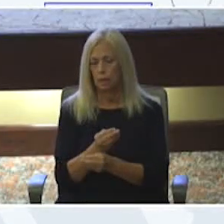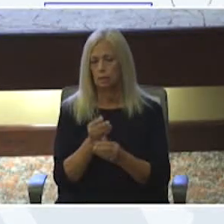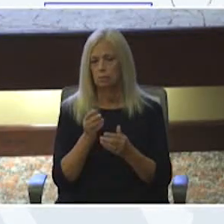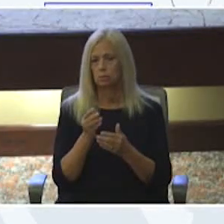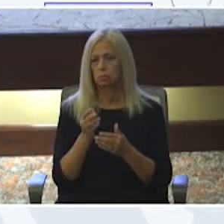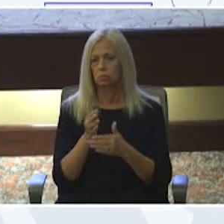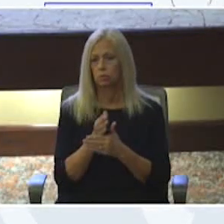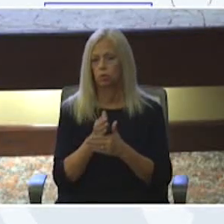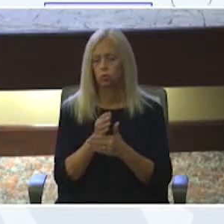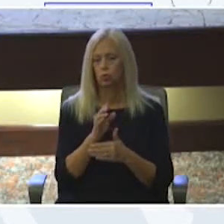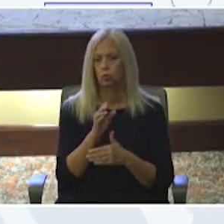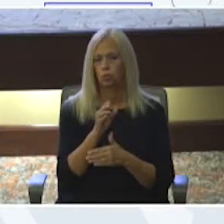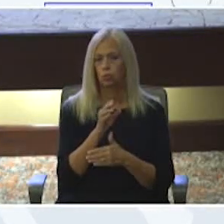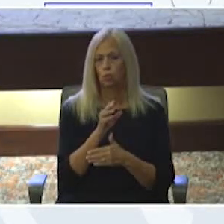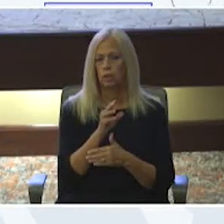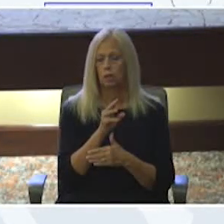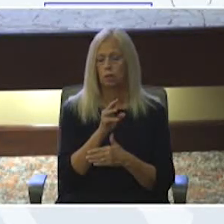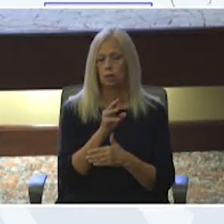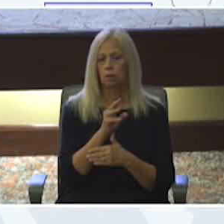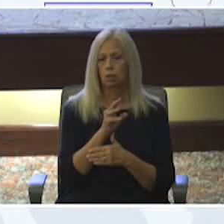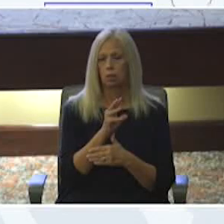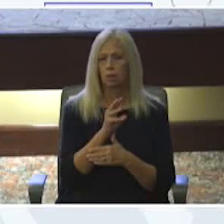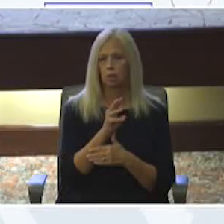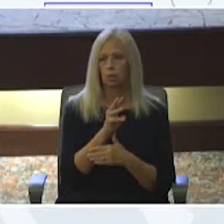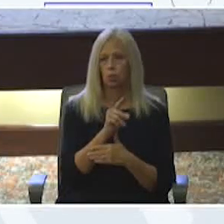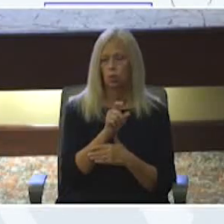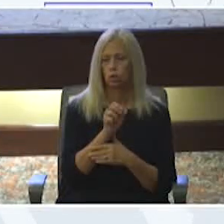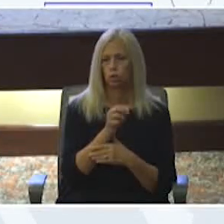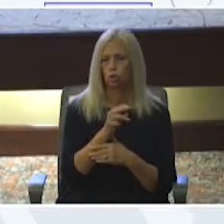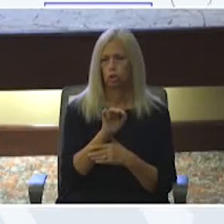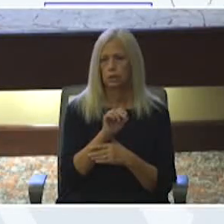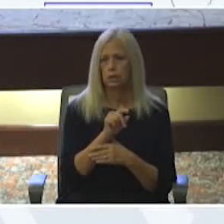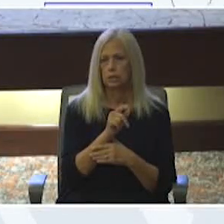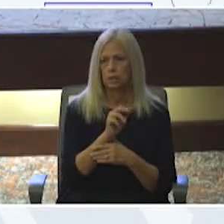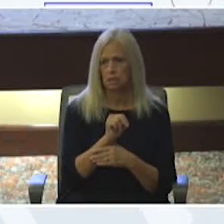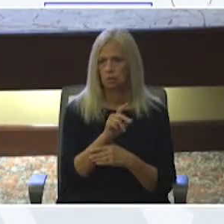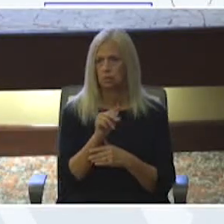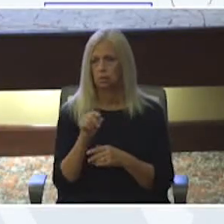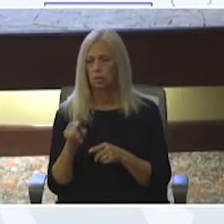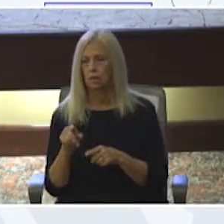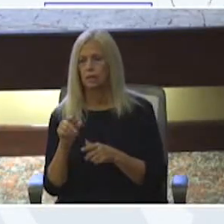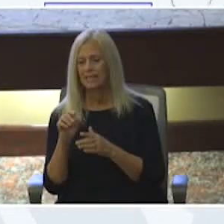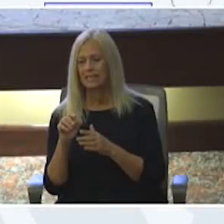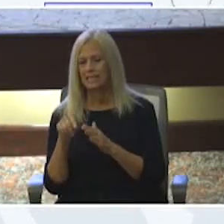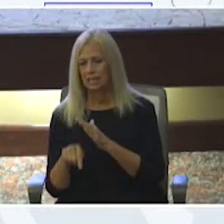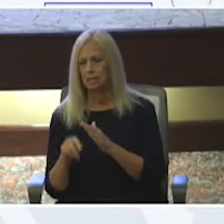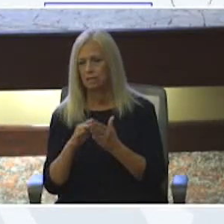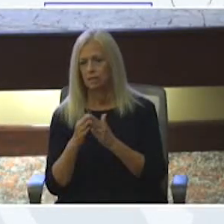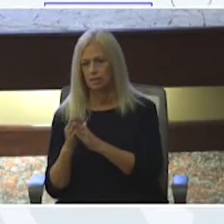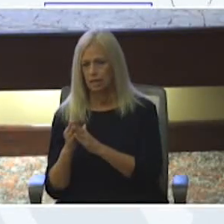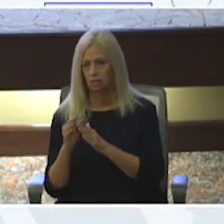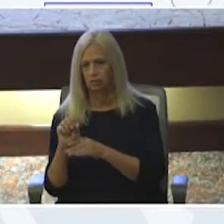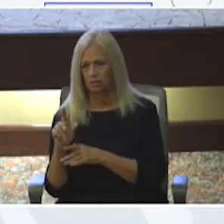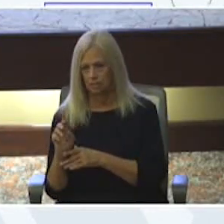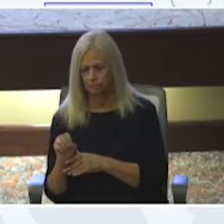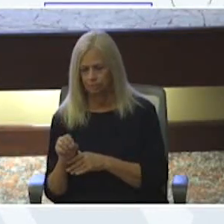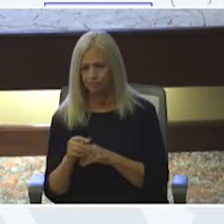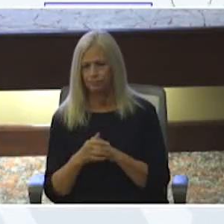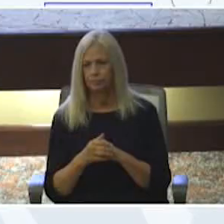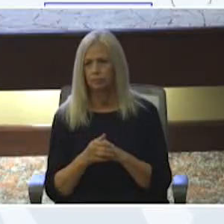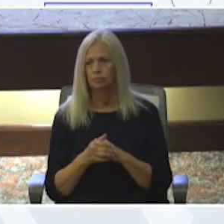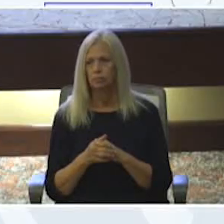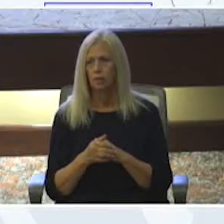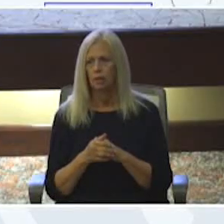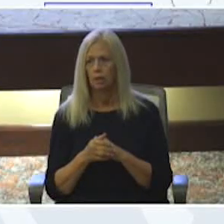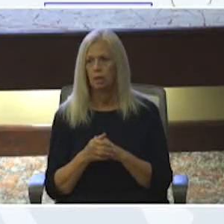that is ADA, On which side of the river? It's on the south on the side. downtown side. Okay. Yes, sir. So